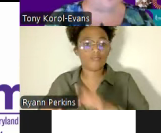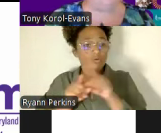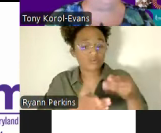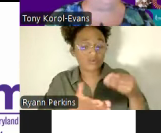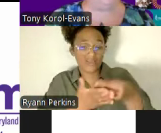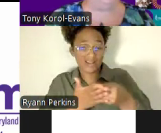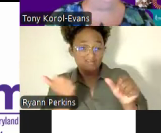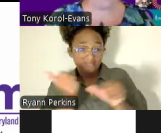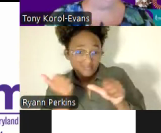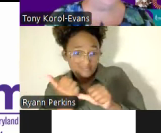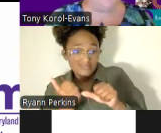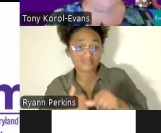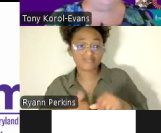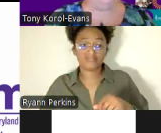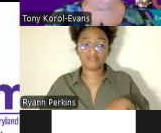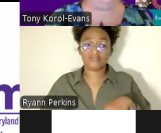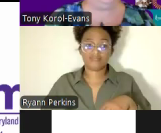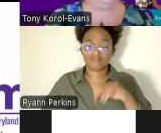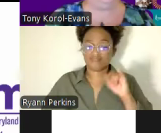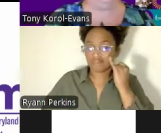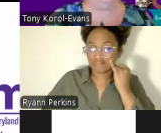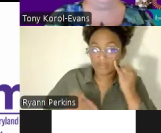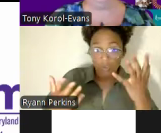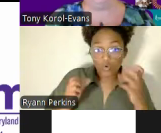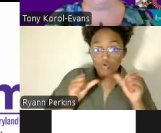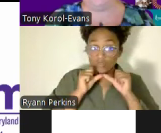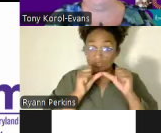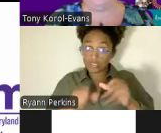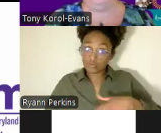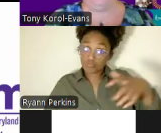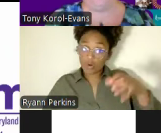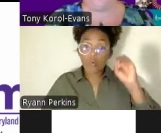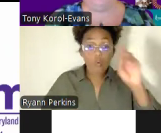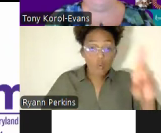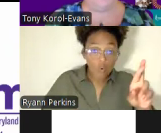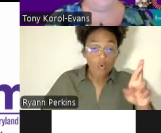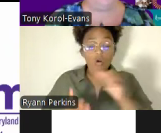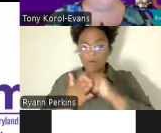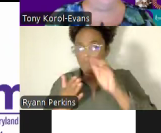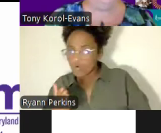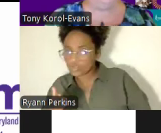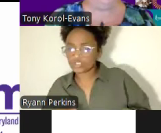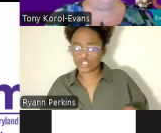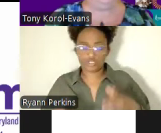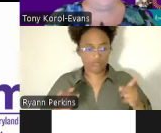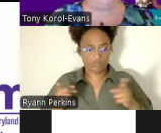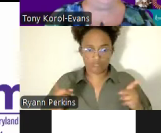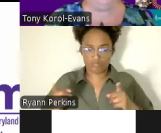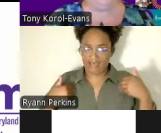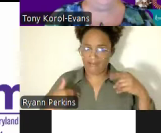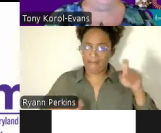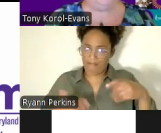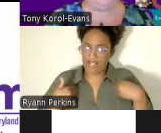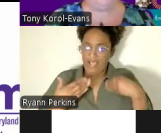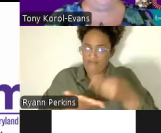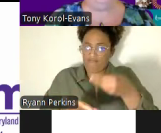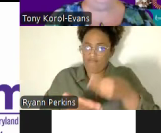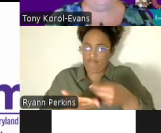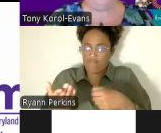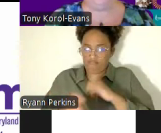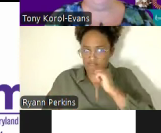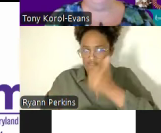the child or taking, or having an abortion, right? So that's really,